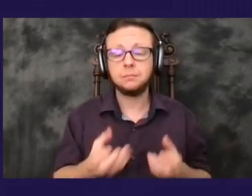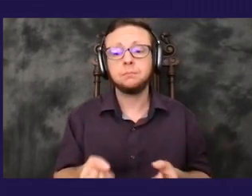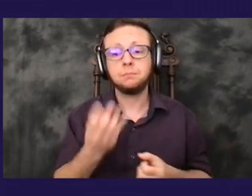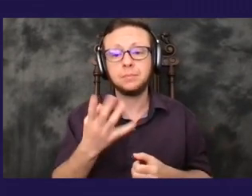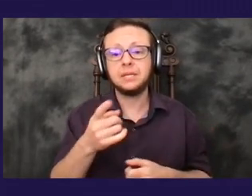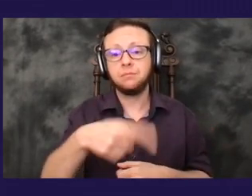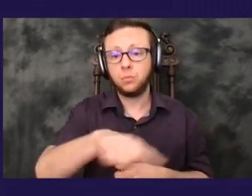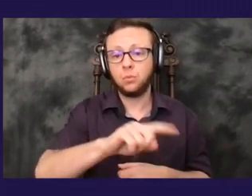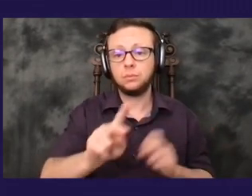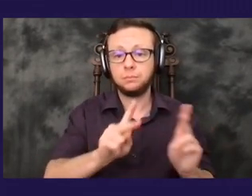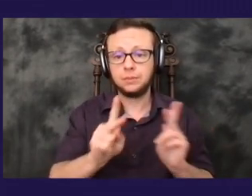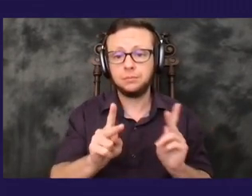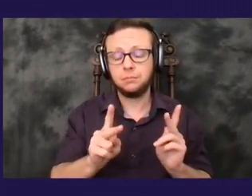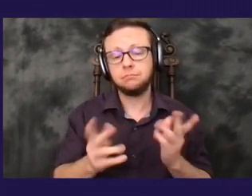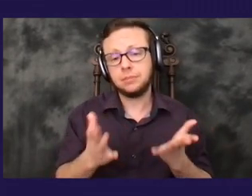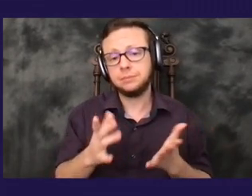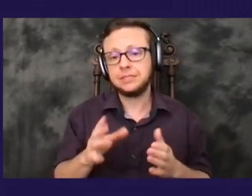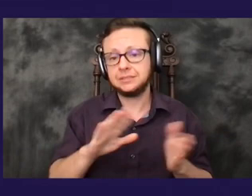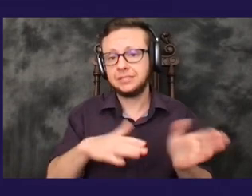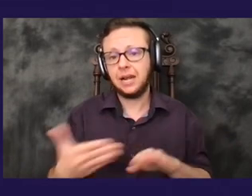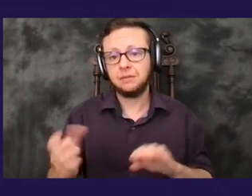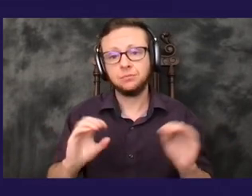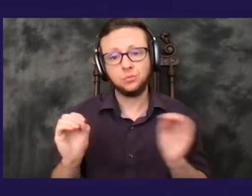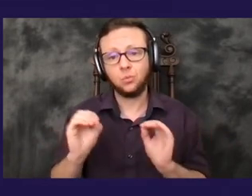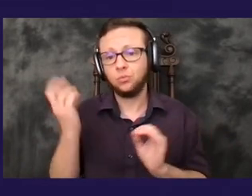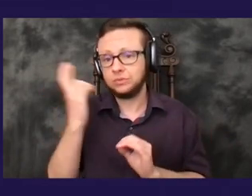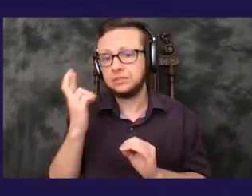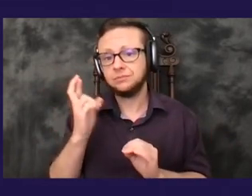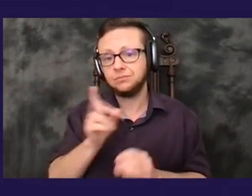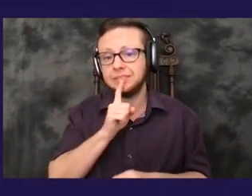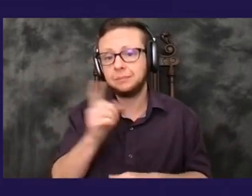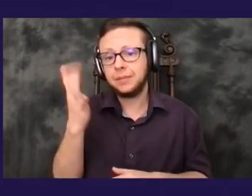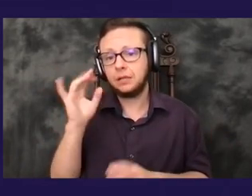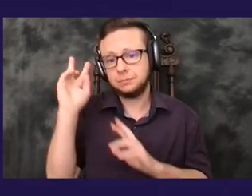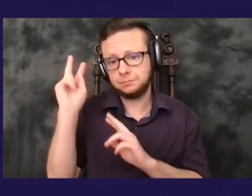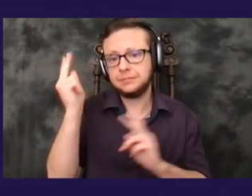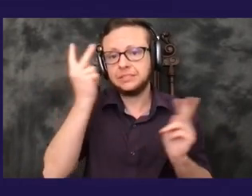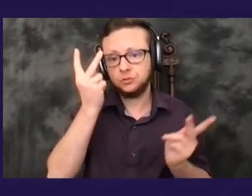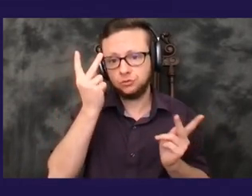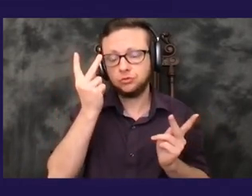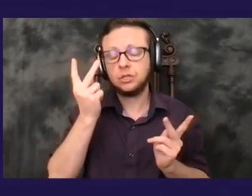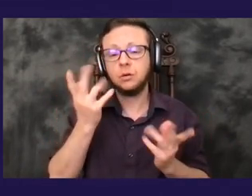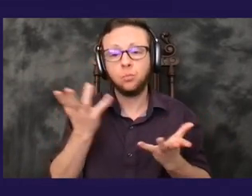have needlessly died due to misunderstanding of what the vaccine would do,